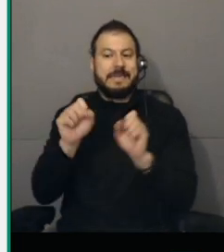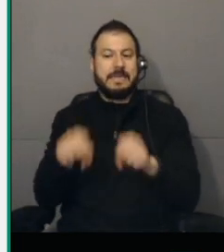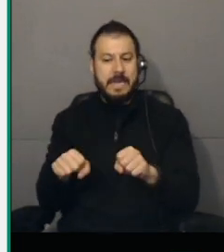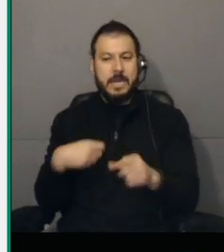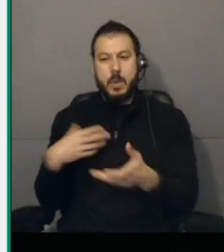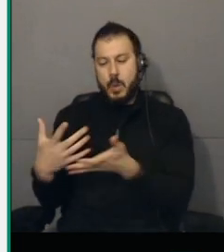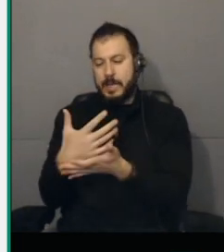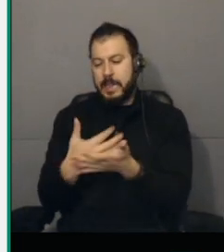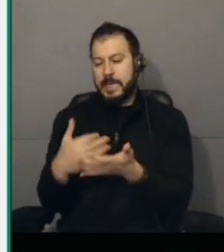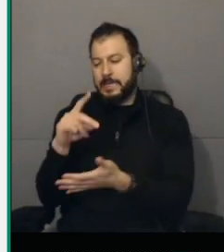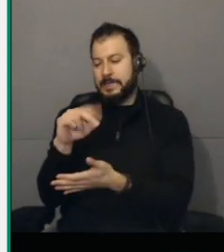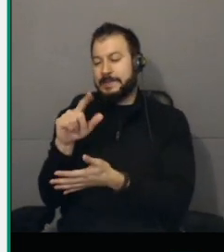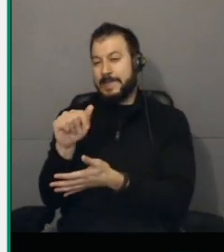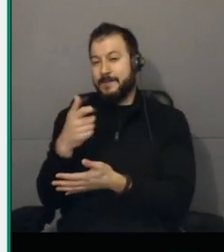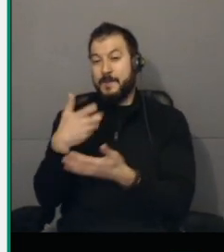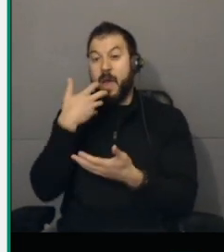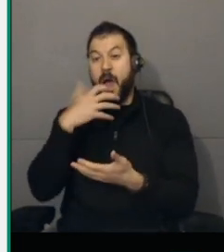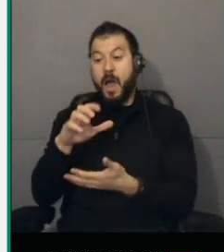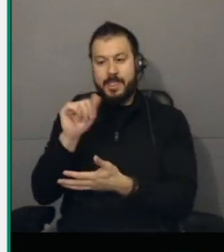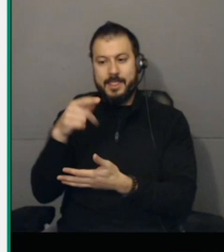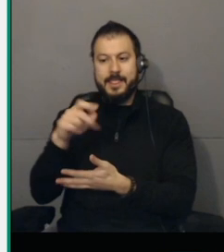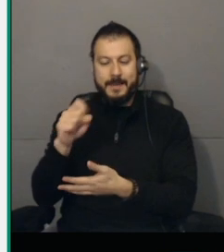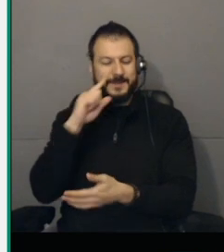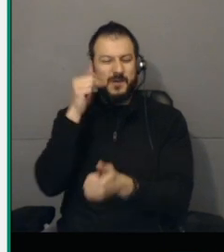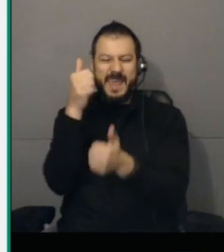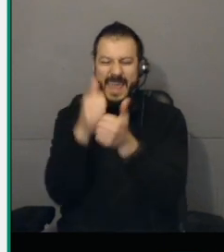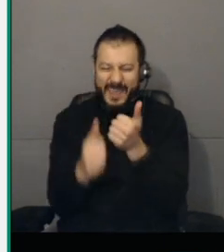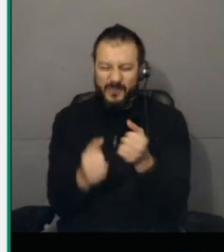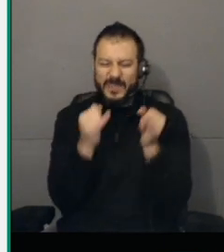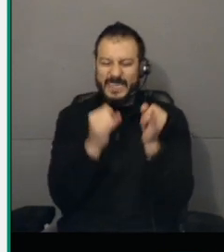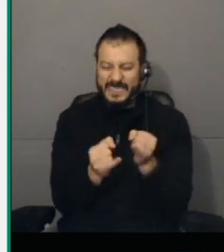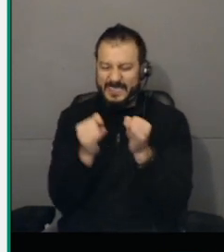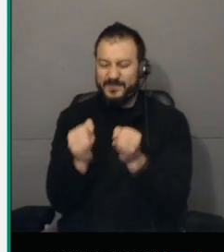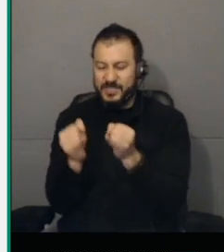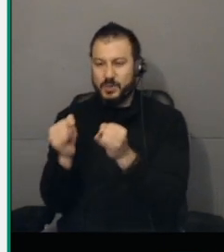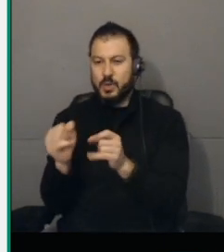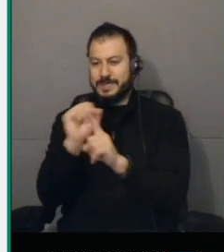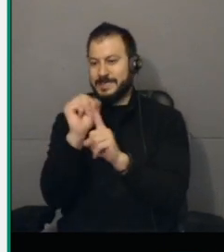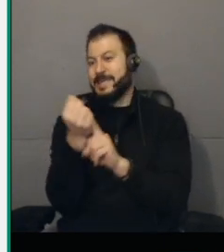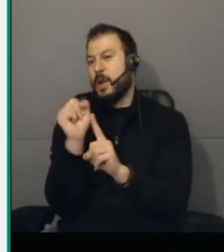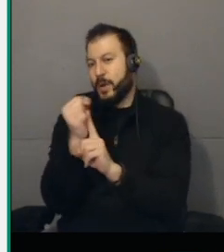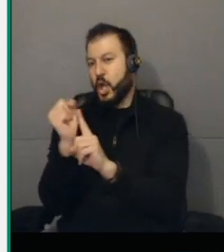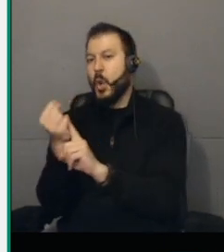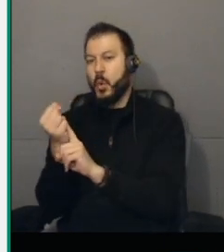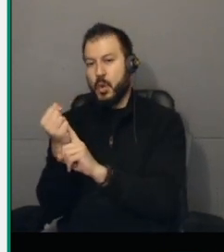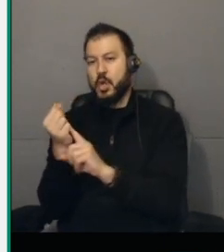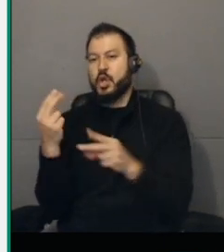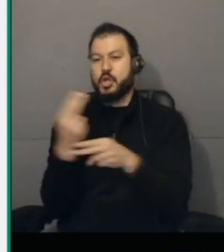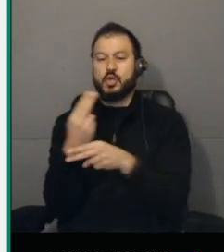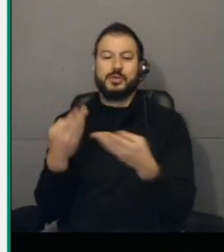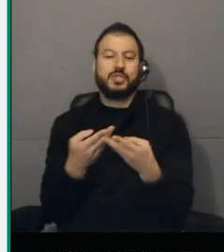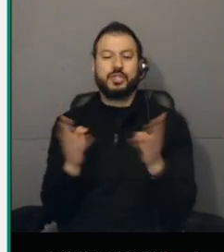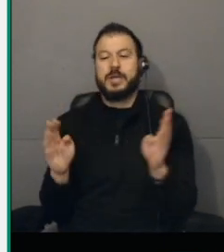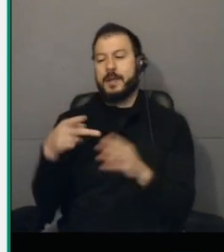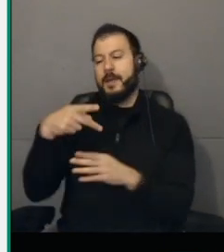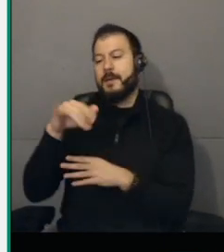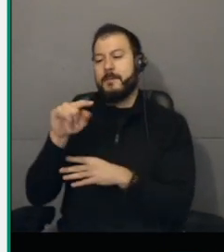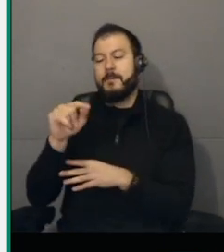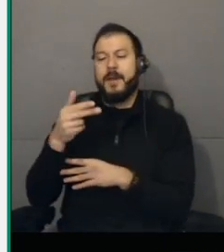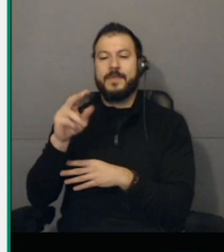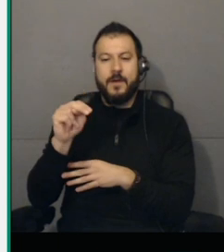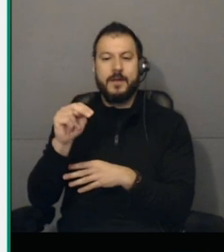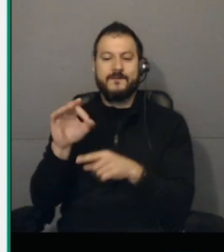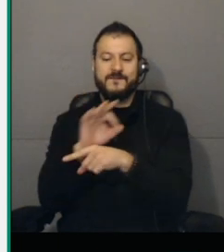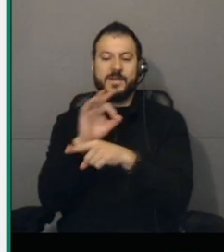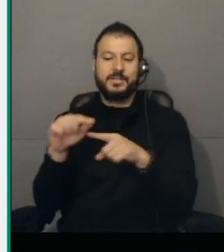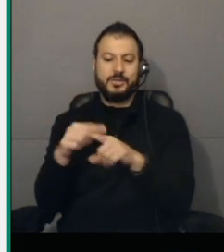We collect data from hundreds of these hot laps for every individual scenario and use a generic Python function to